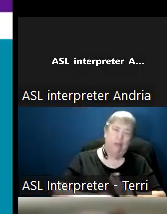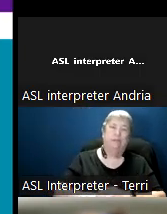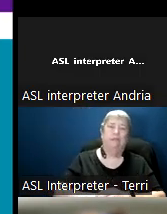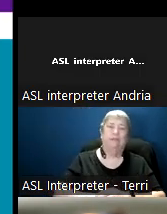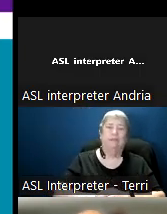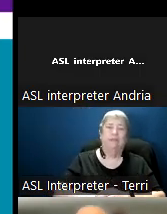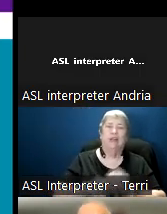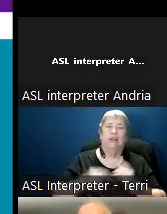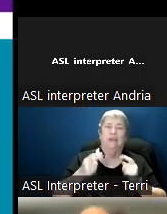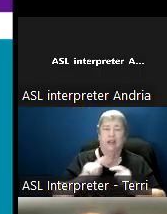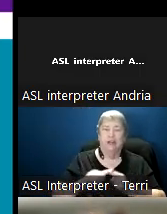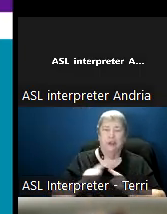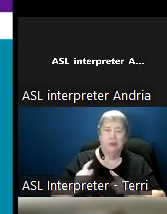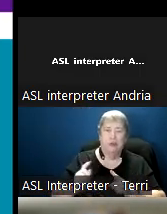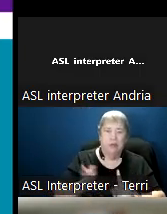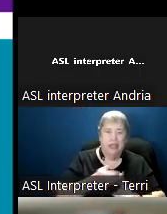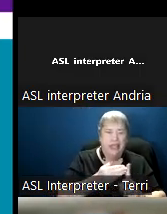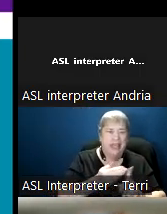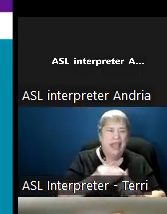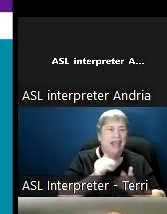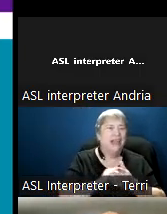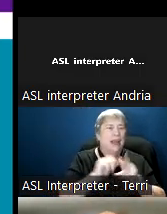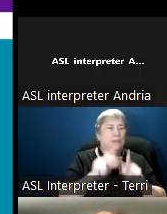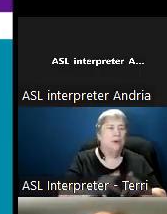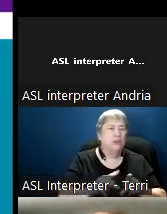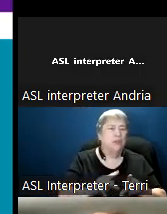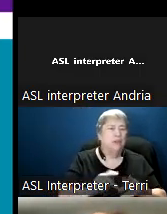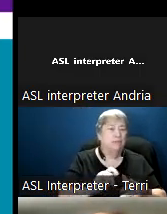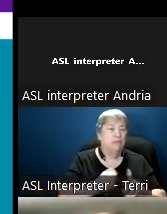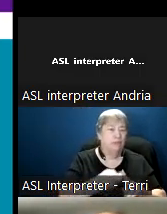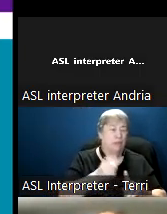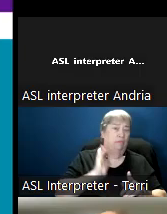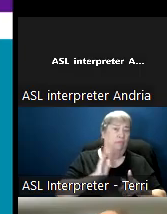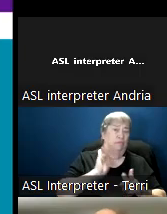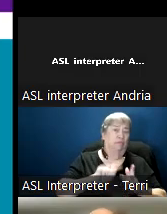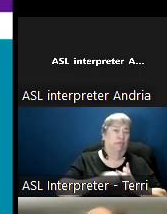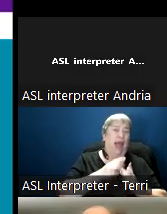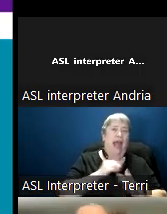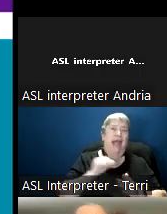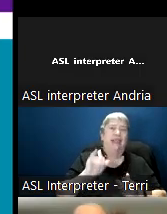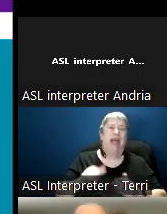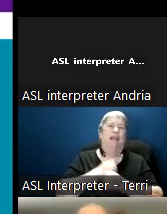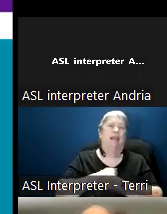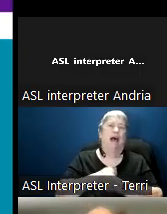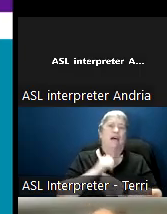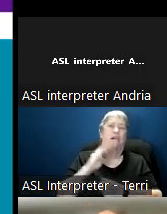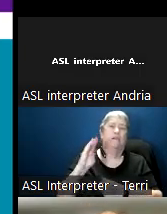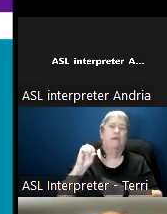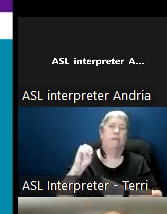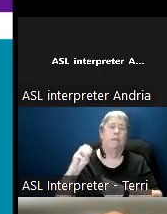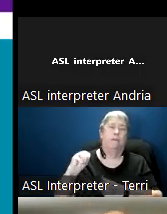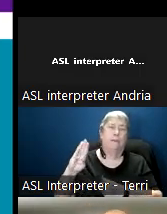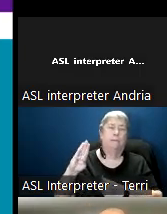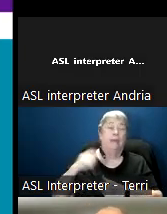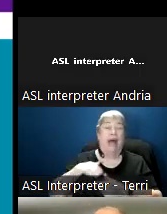to get the person back they had in the beginning, and the love bombing stage. Yes, love bombing. So person decides they're going to leave, and